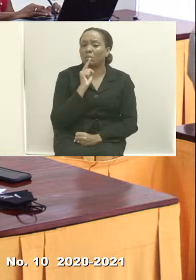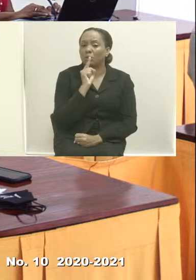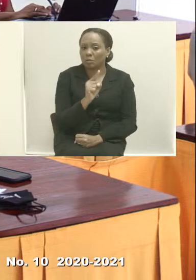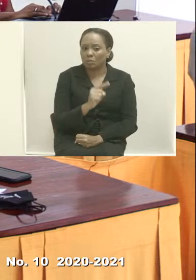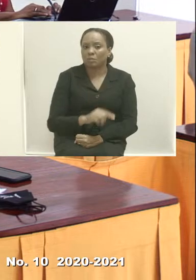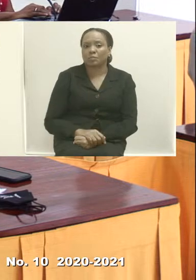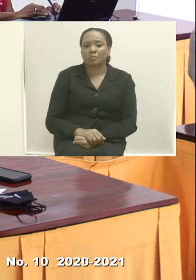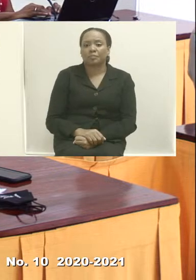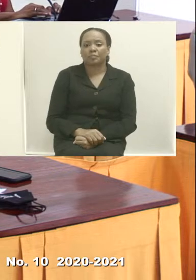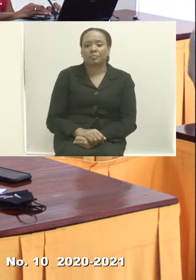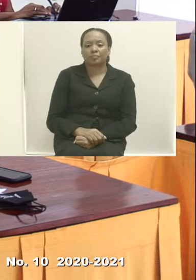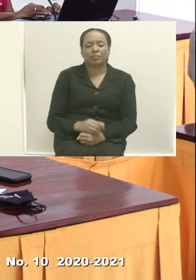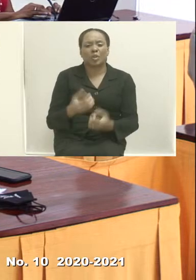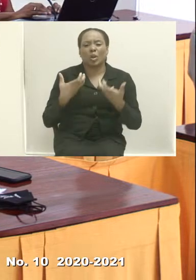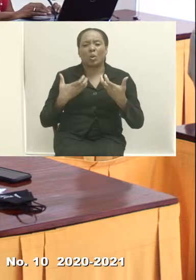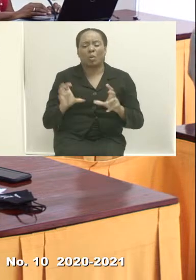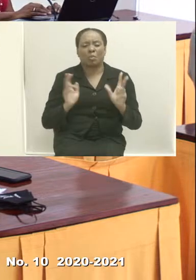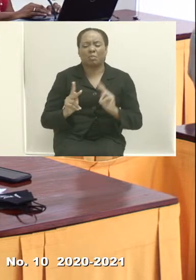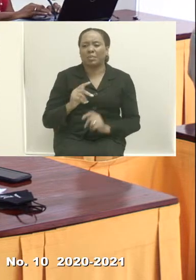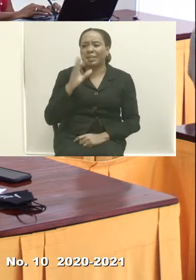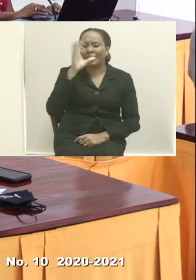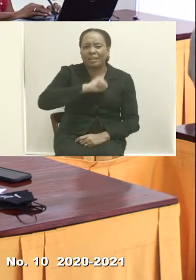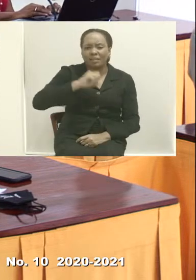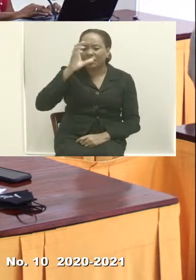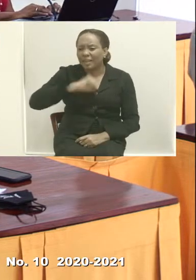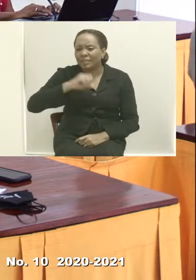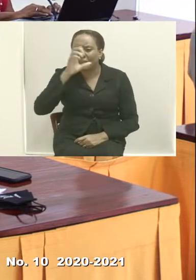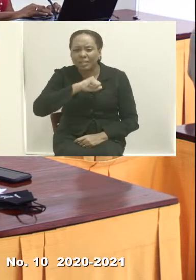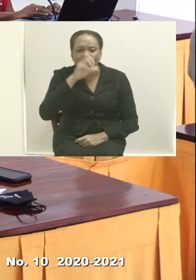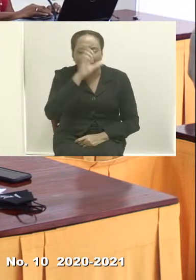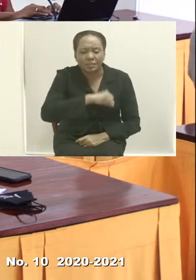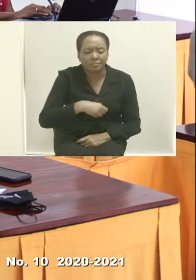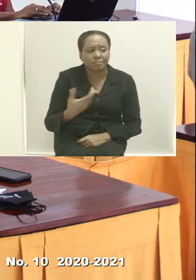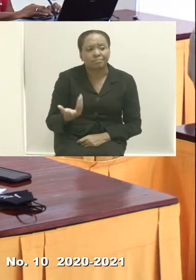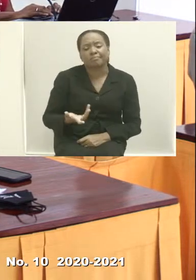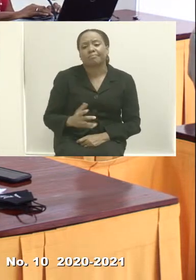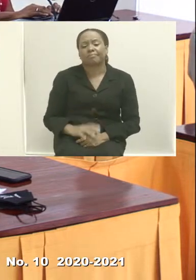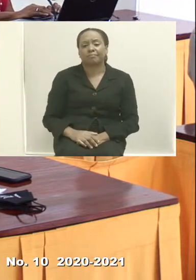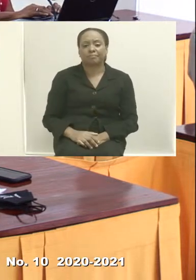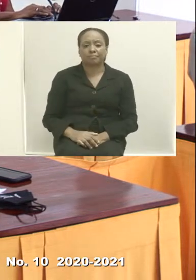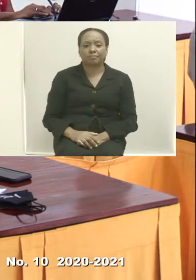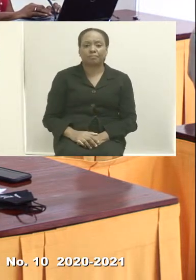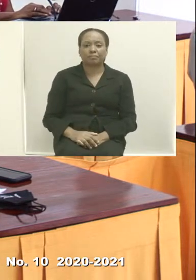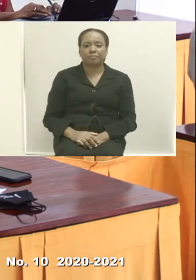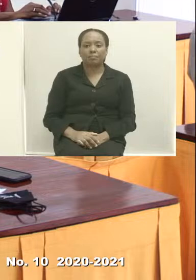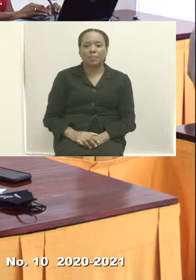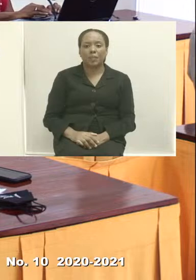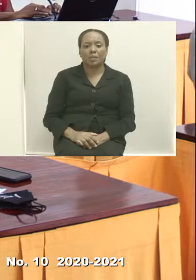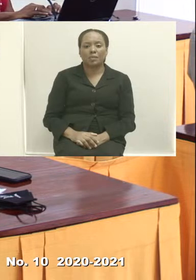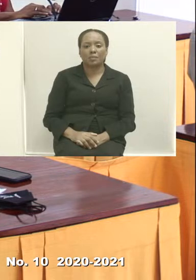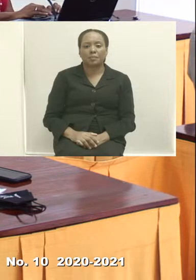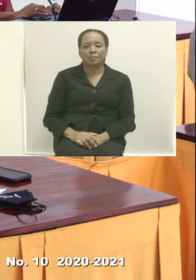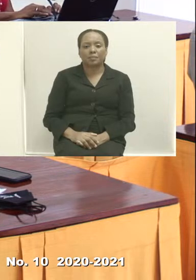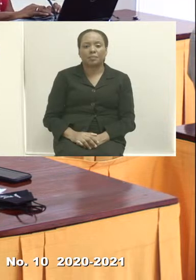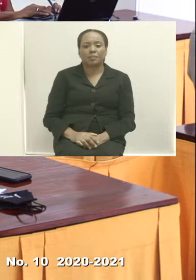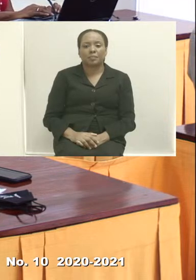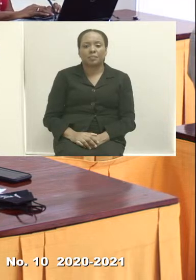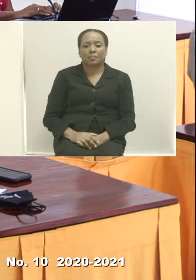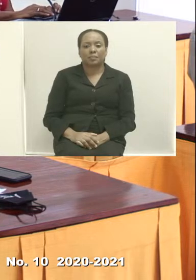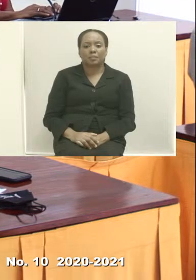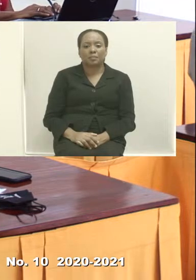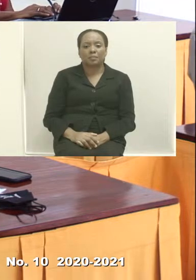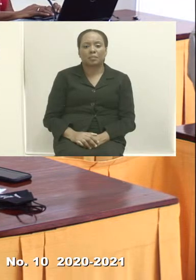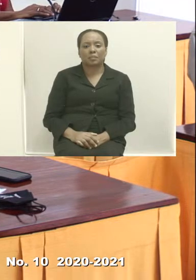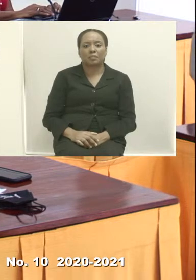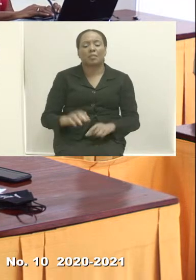possible. The second thing that it tells me, ma'am, is that, quite frankly, the margins under which small and micro businesses